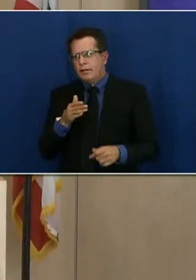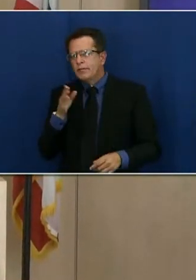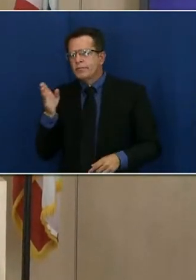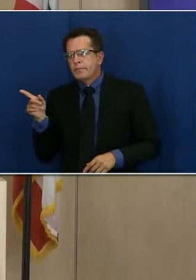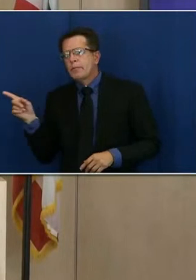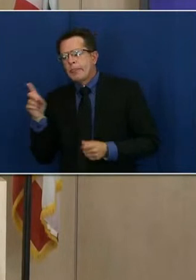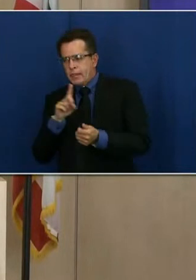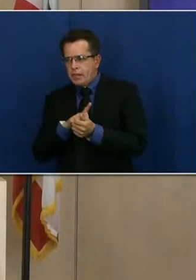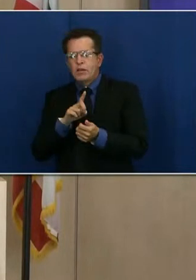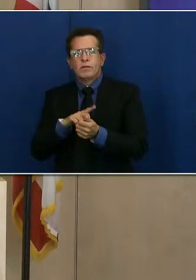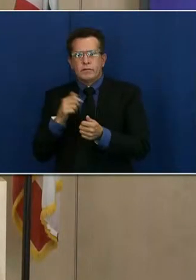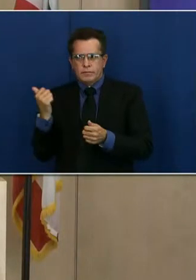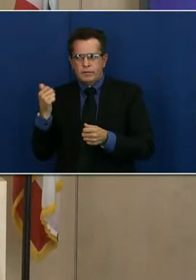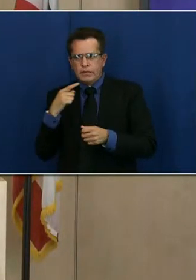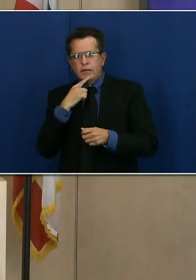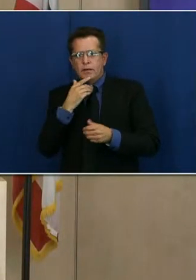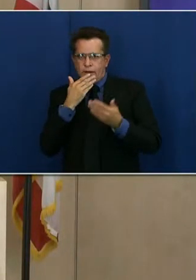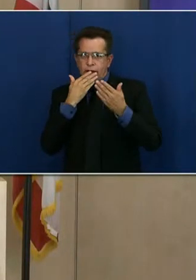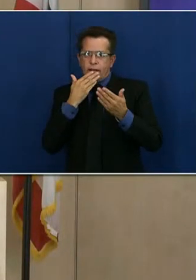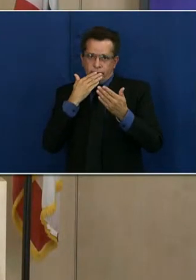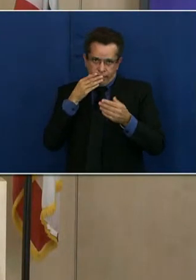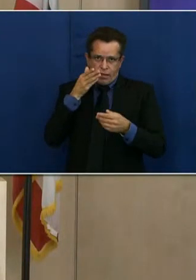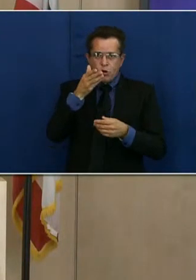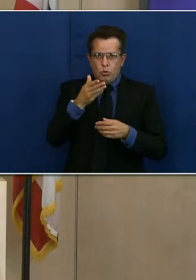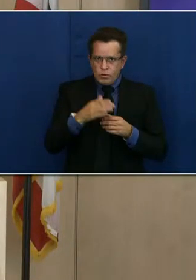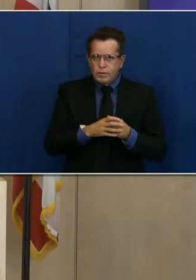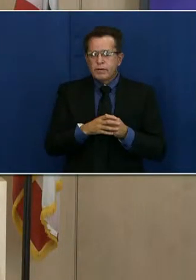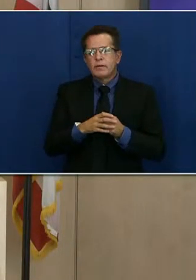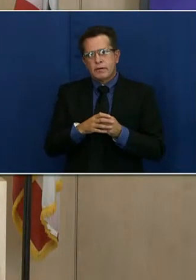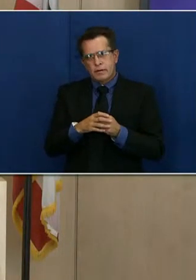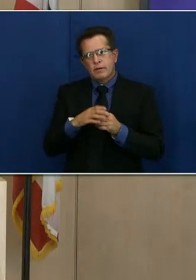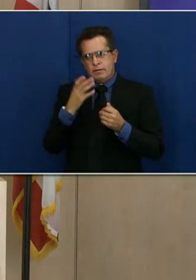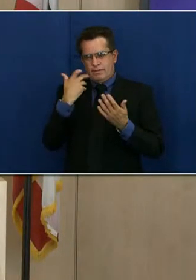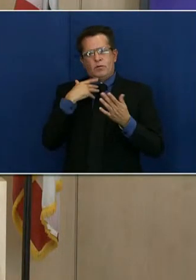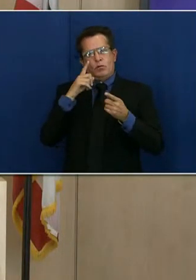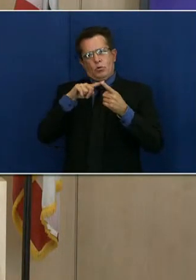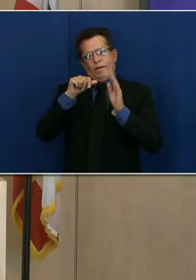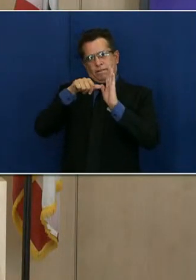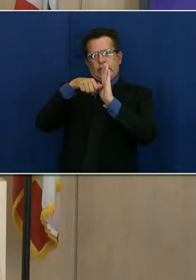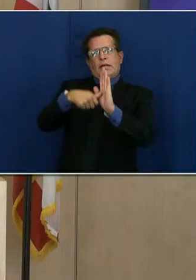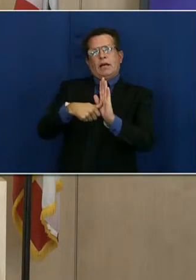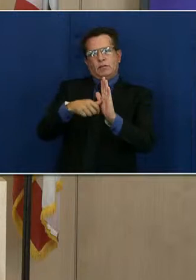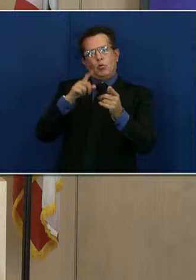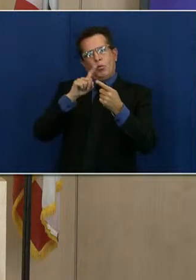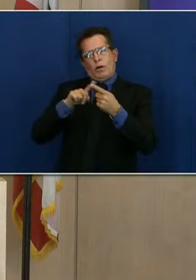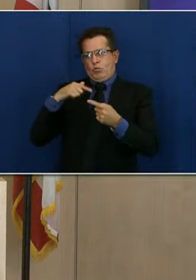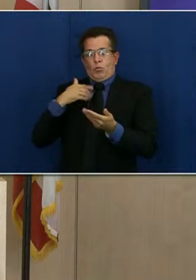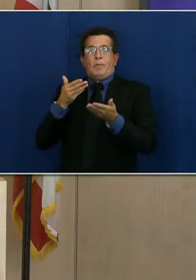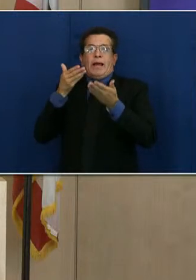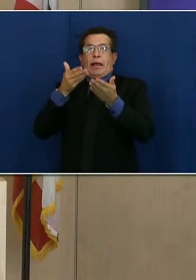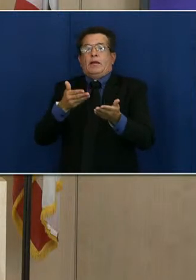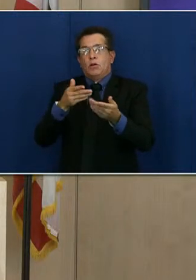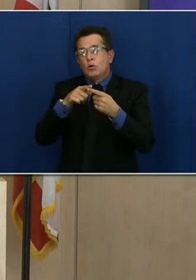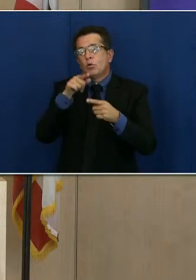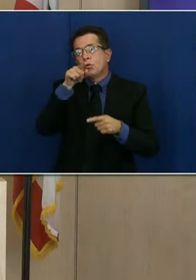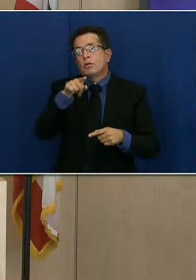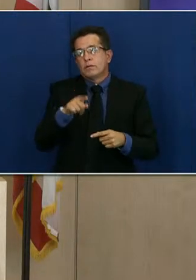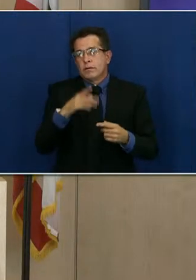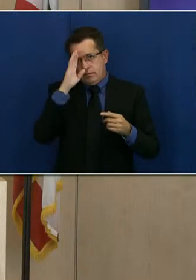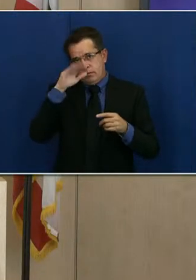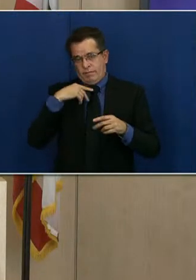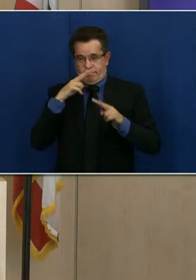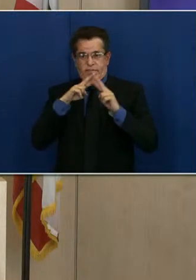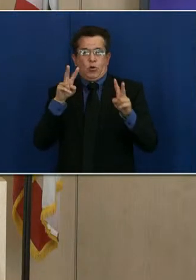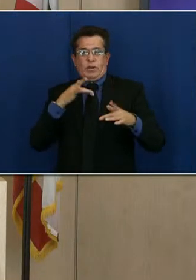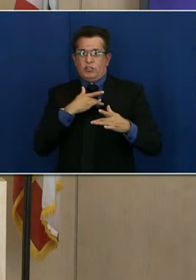Thank you for that question and the opportunity to just reinforce what the recommendations are. We are very